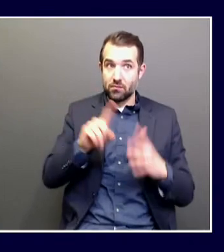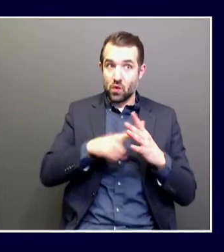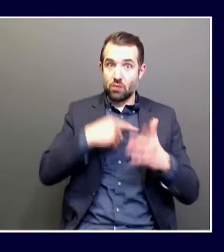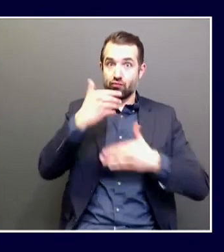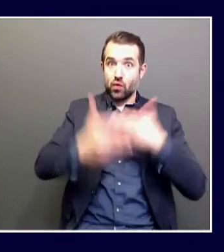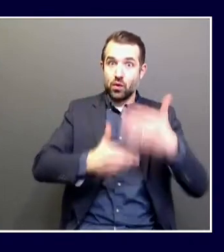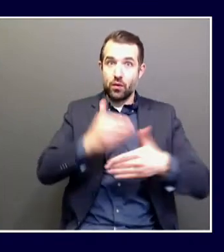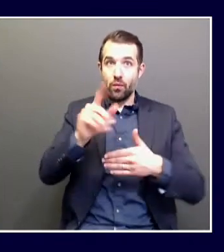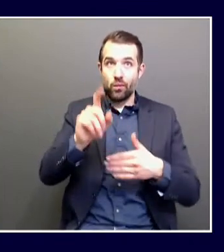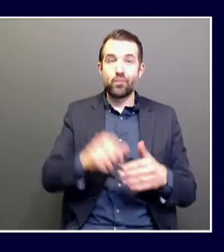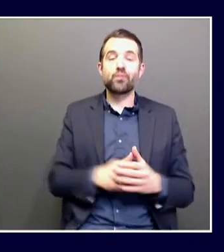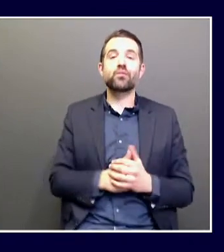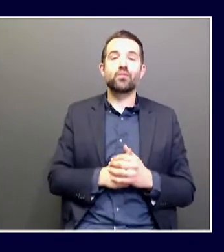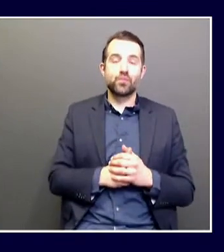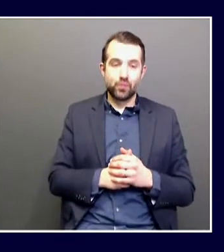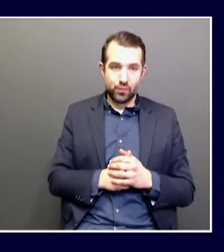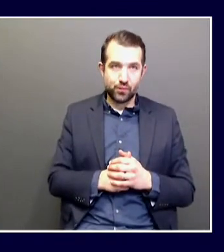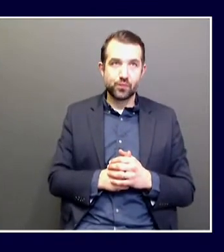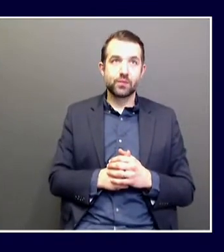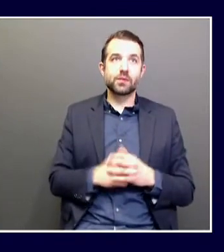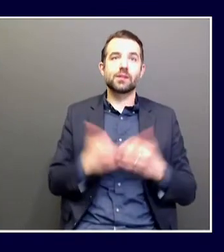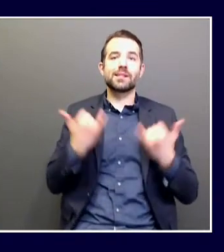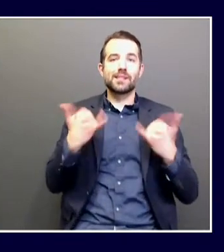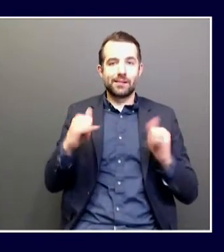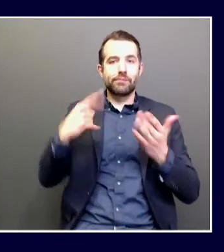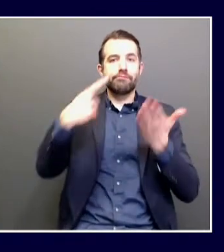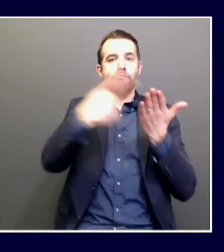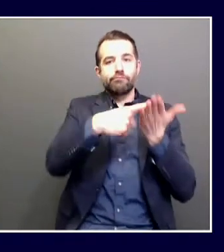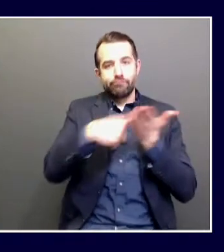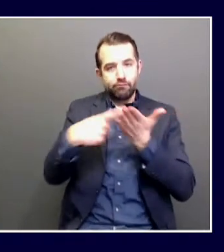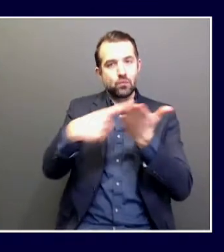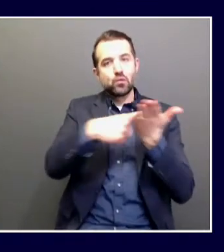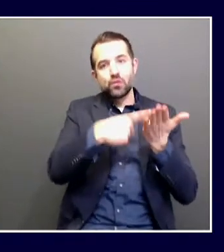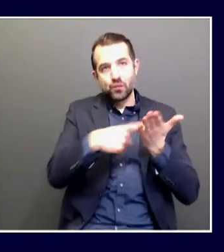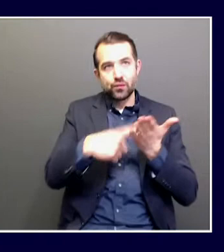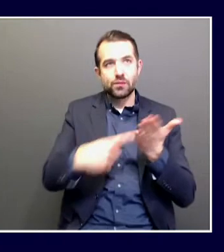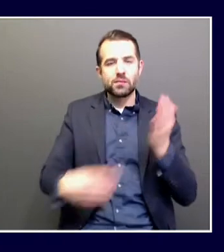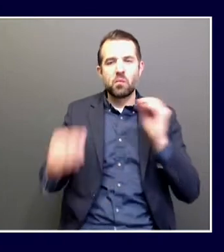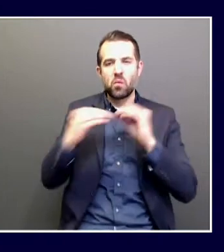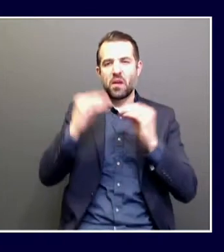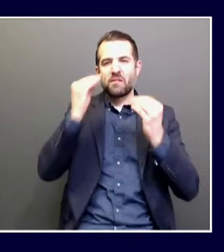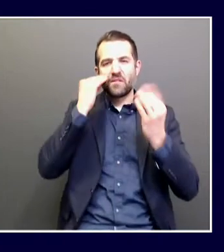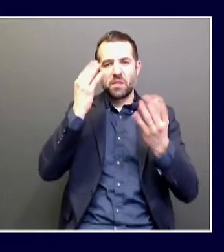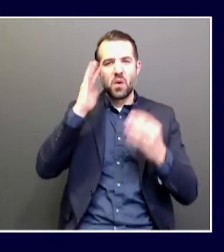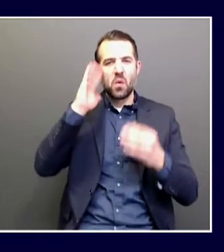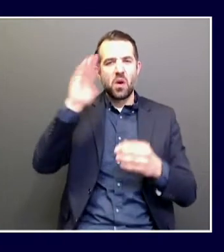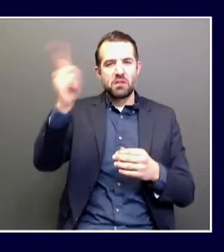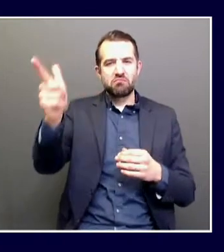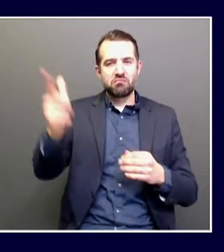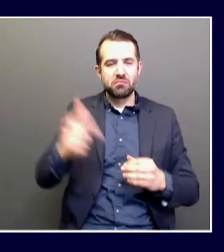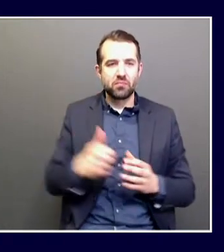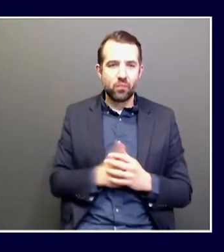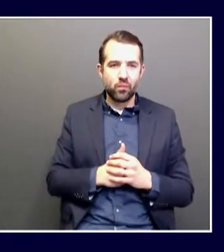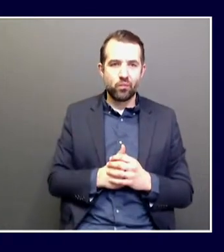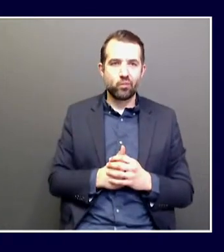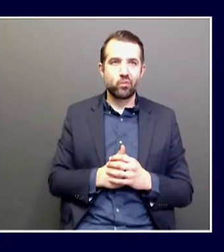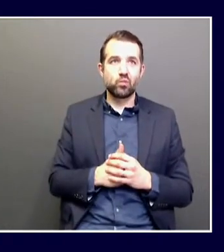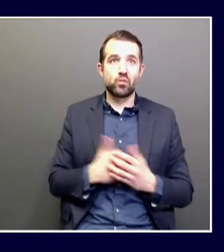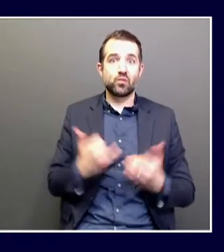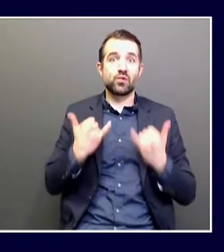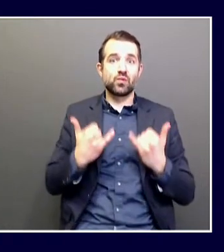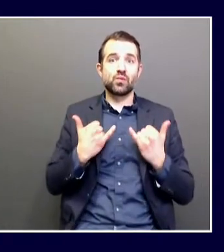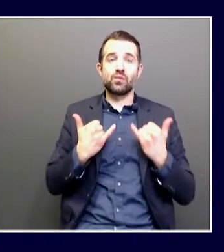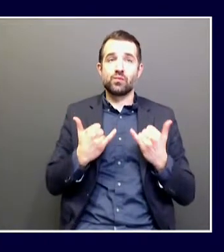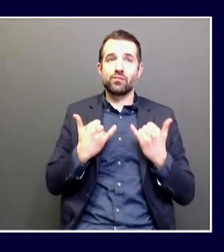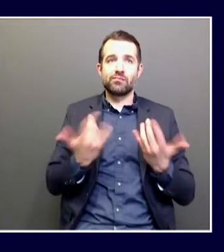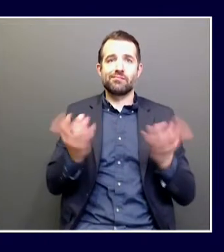it's definitely still under discussion. There's probably more to come on that soon, Evan. But no, we were still working